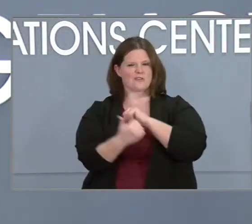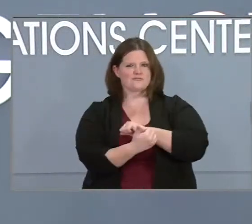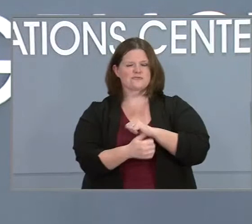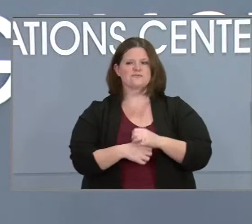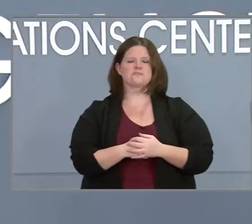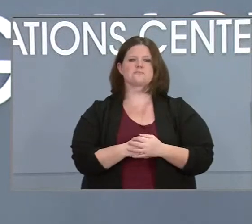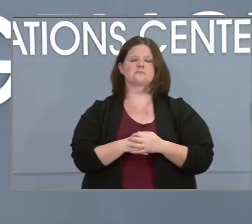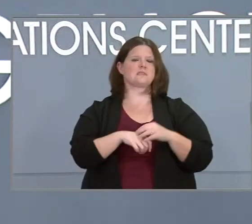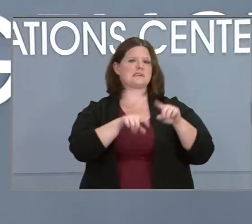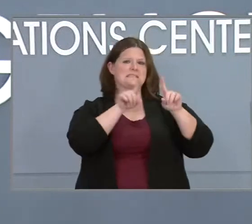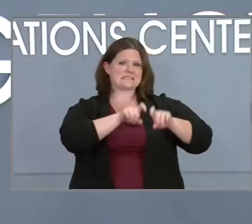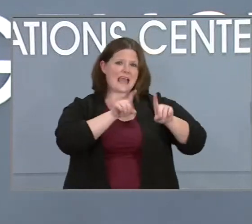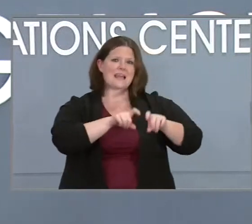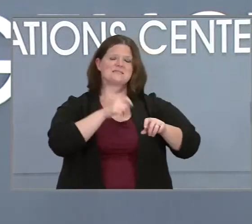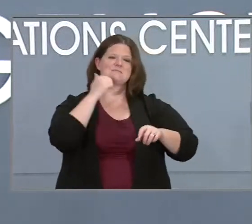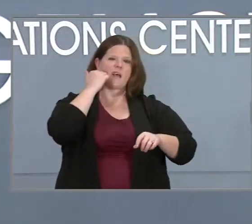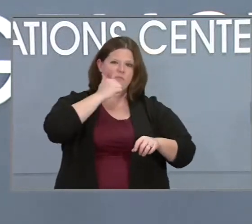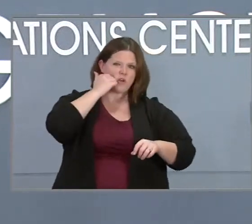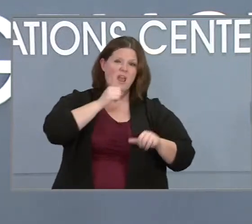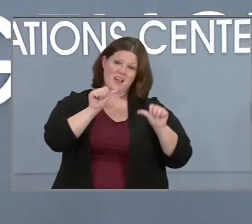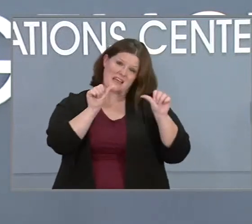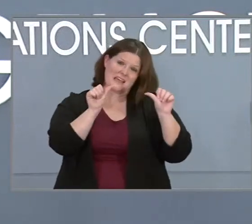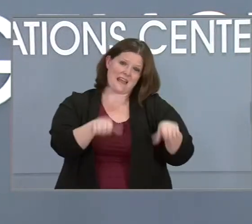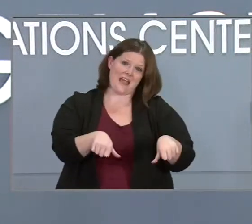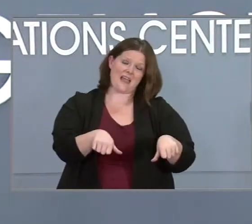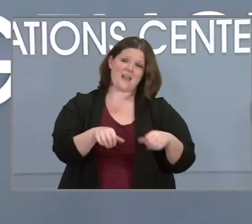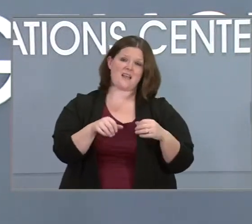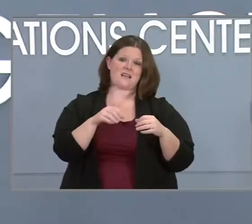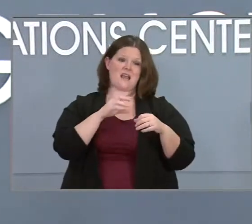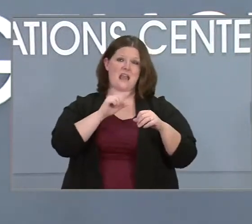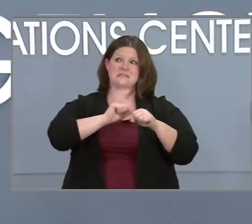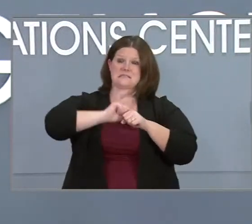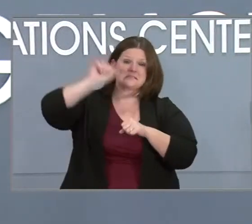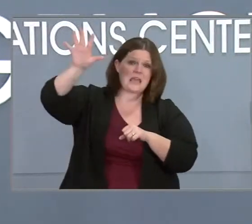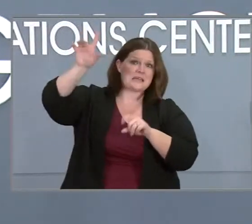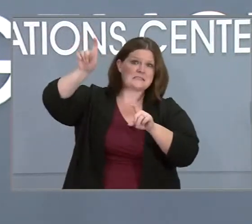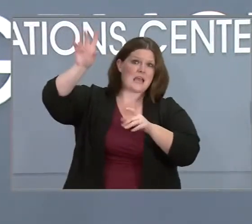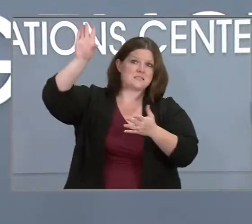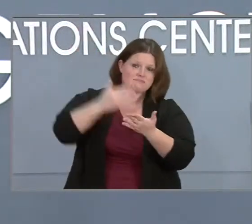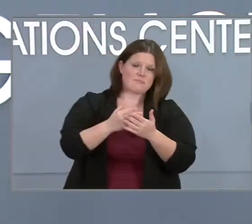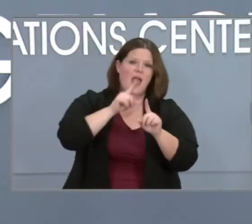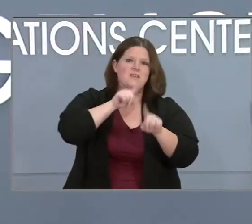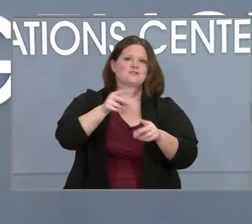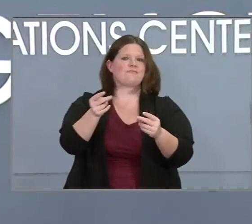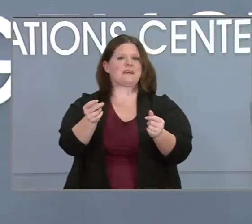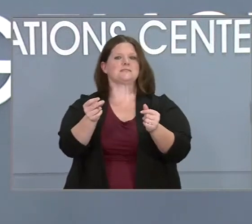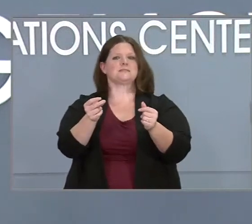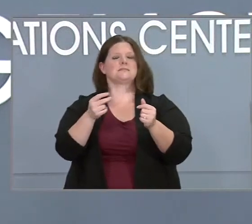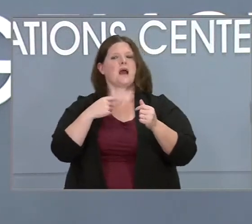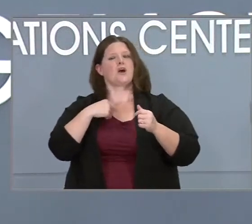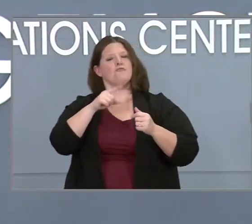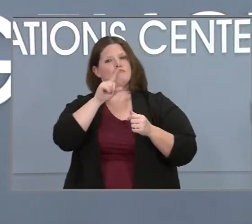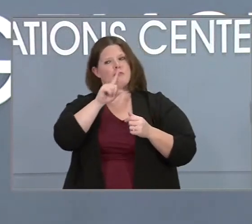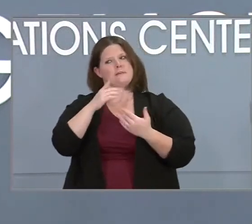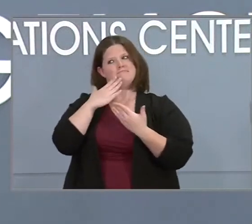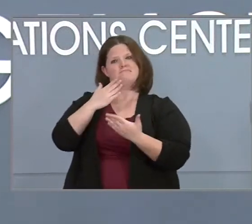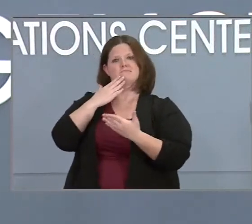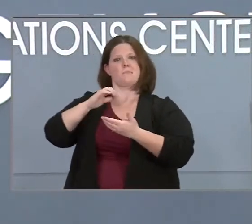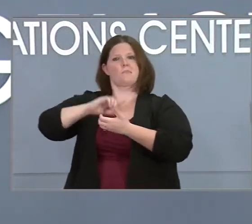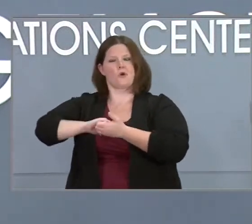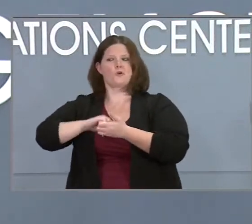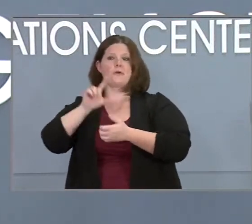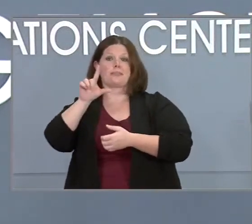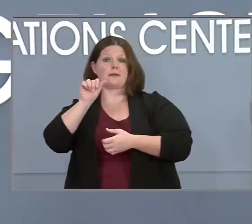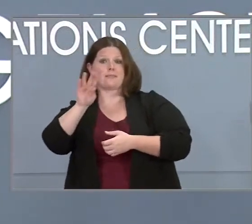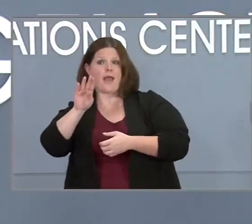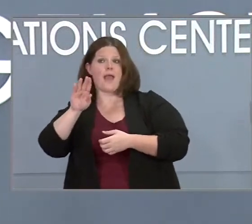enormous amount of tests each and every day with fast turnaround time continues. I'm really grateful for the partnership with a lot of our labs